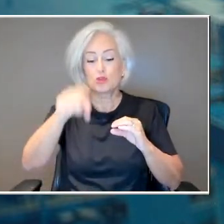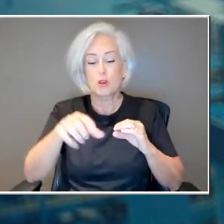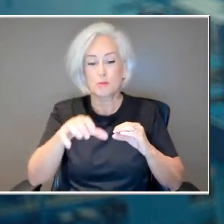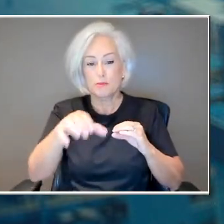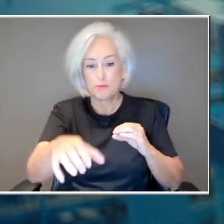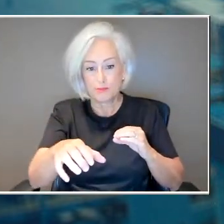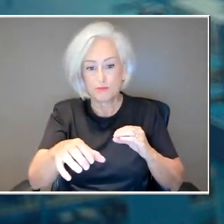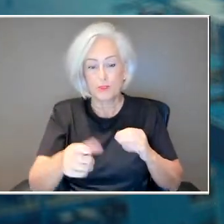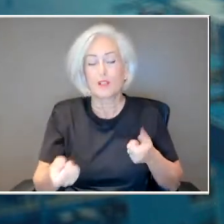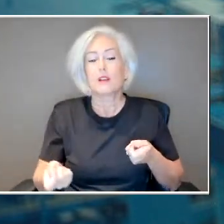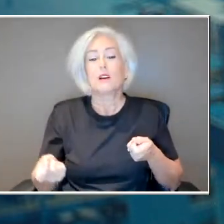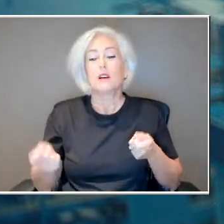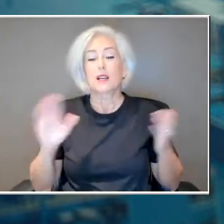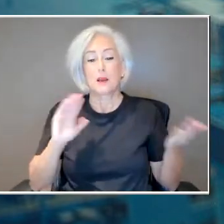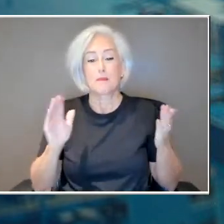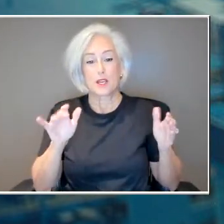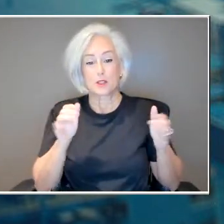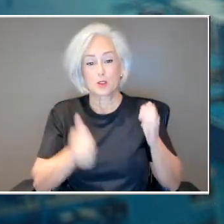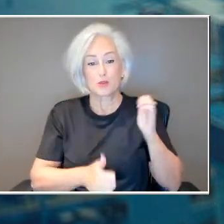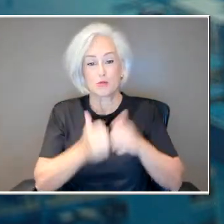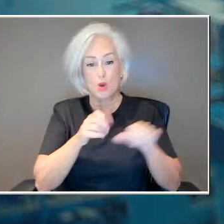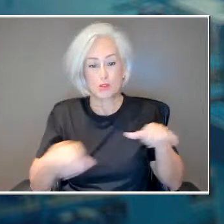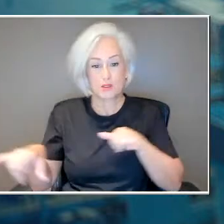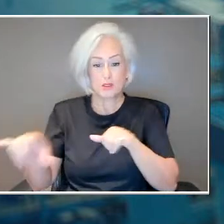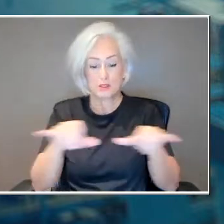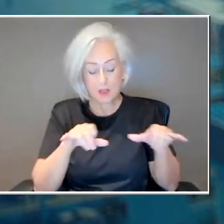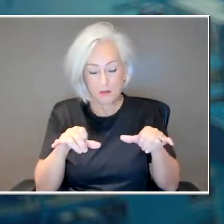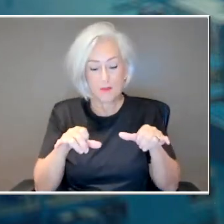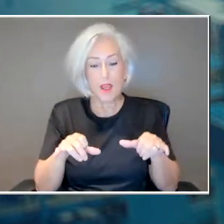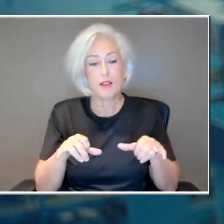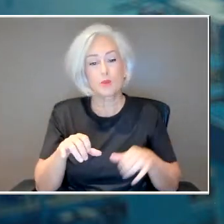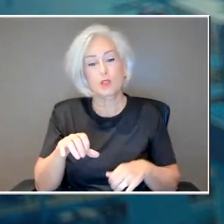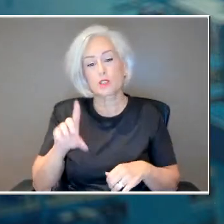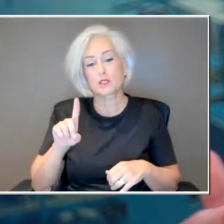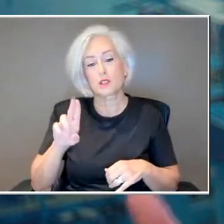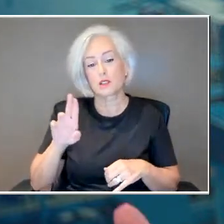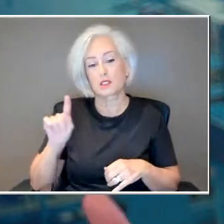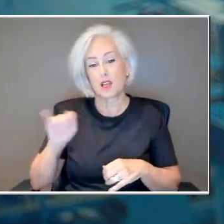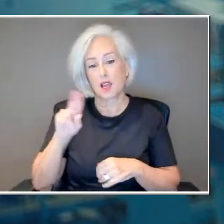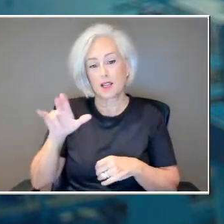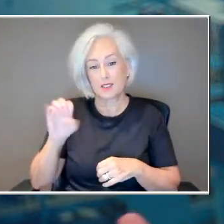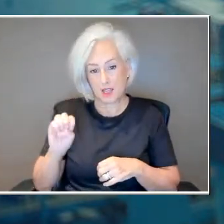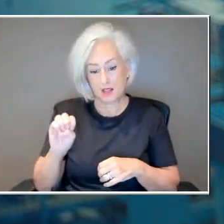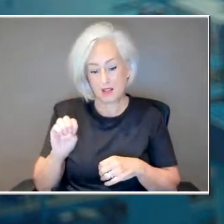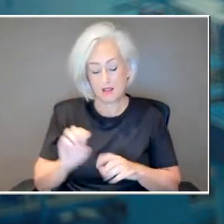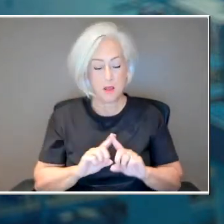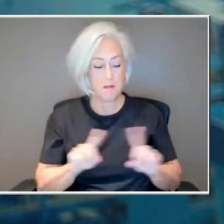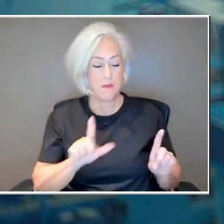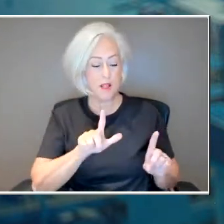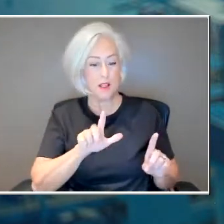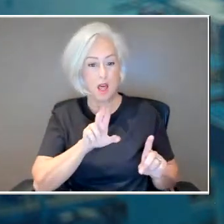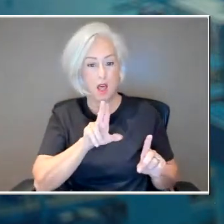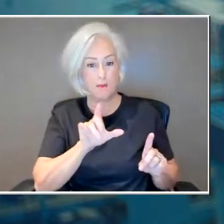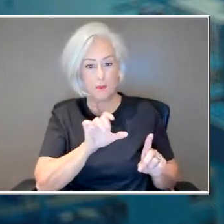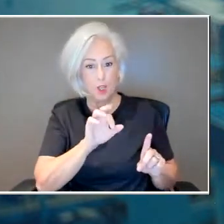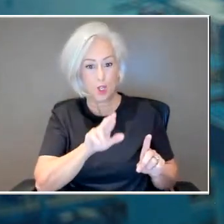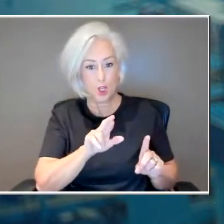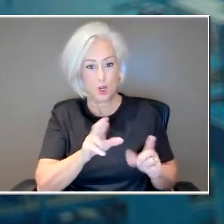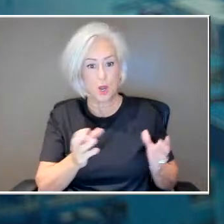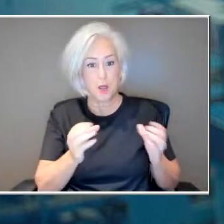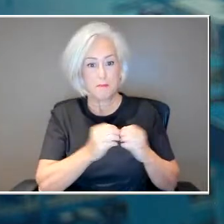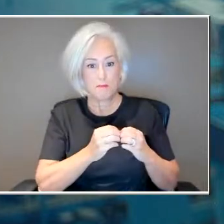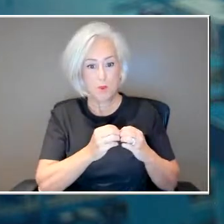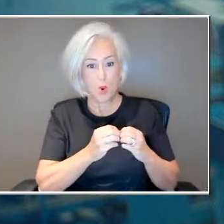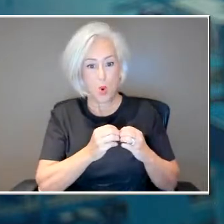carcinomas, lobular carcinomas are often more advanced by the time we find them because they don't make masses. It's not something you